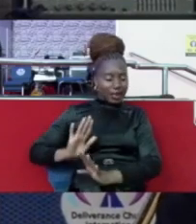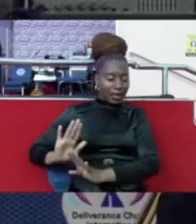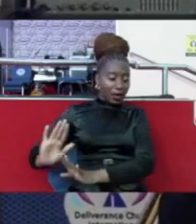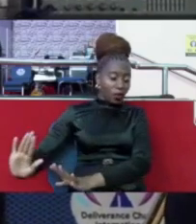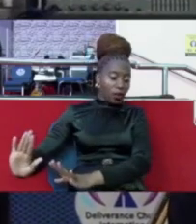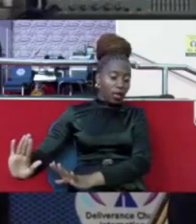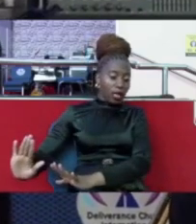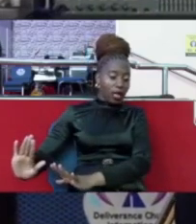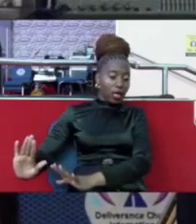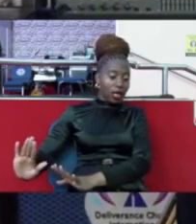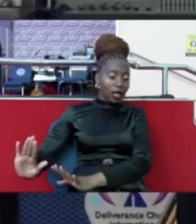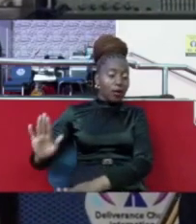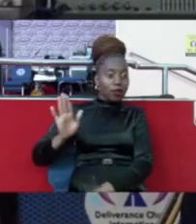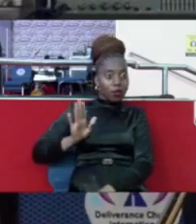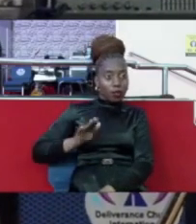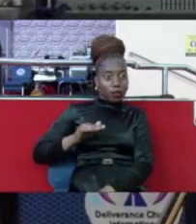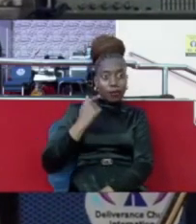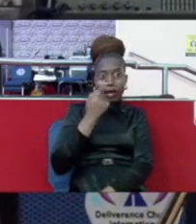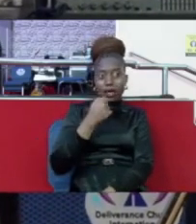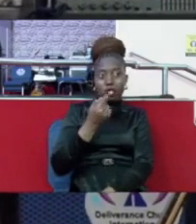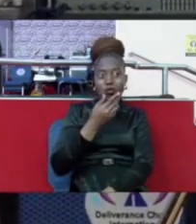from the widow.